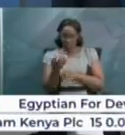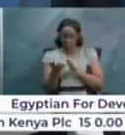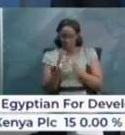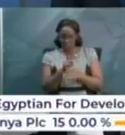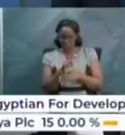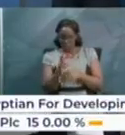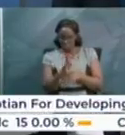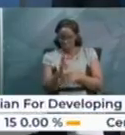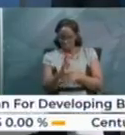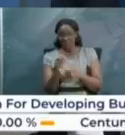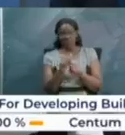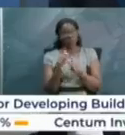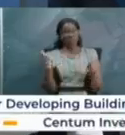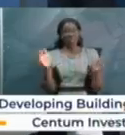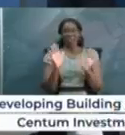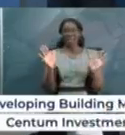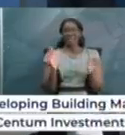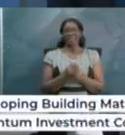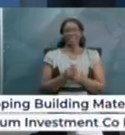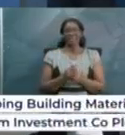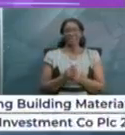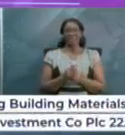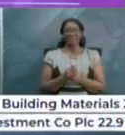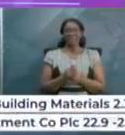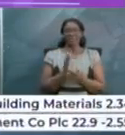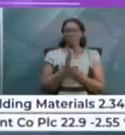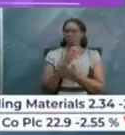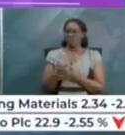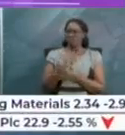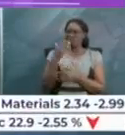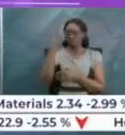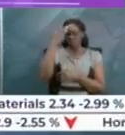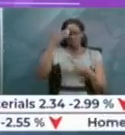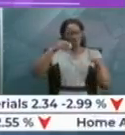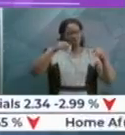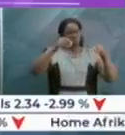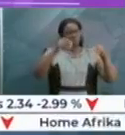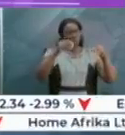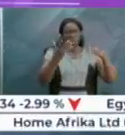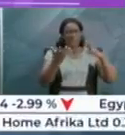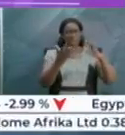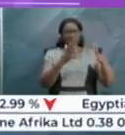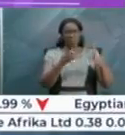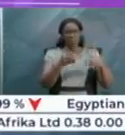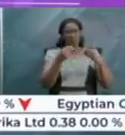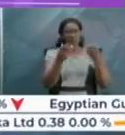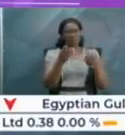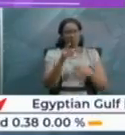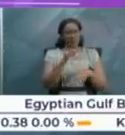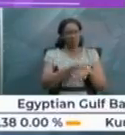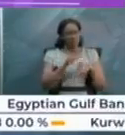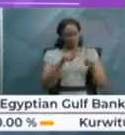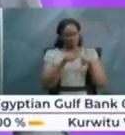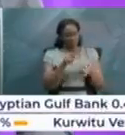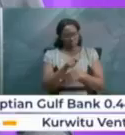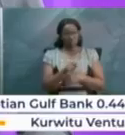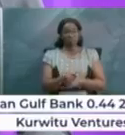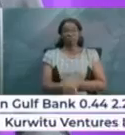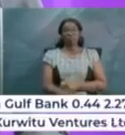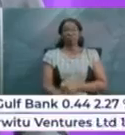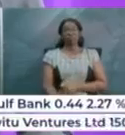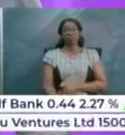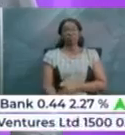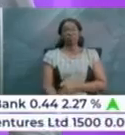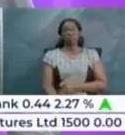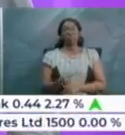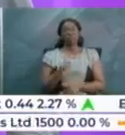which is really interesting. Great. And I'm curious to know about the quality of what exactly you get when you find in this edupack? I think more than anything,